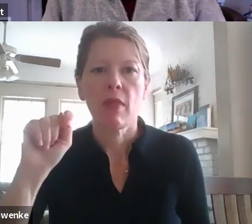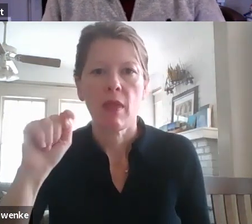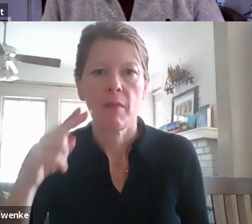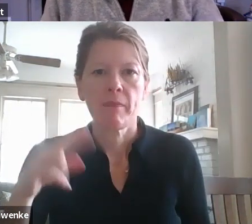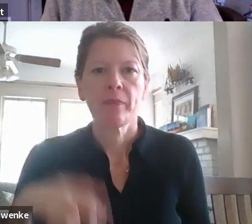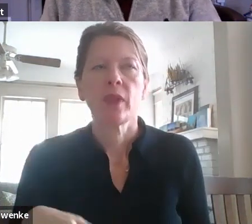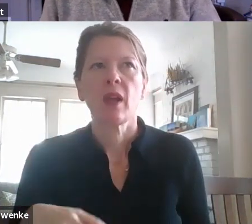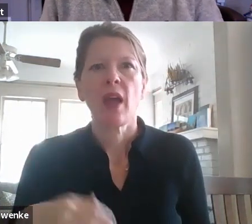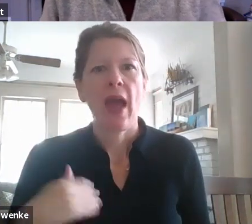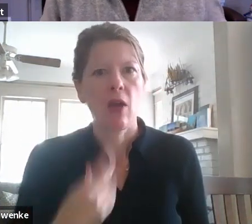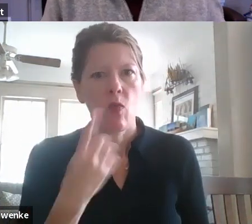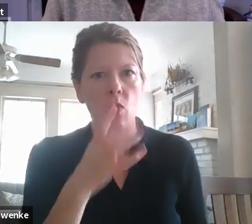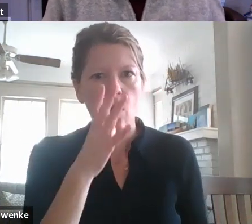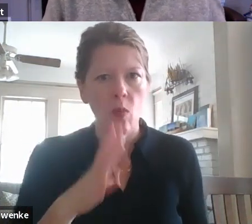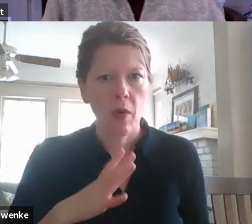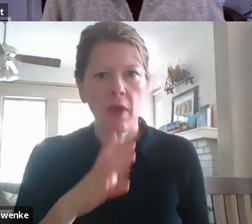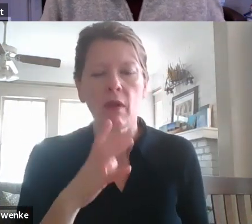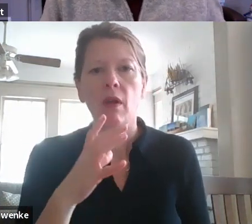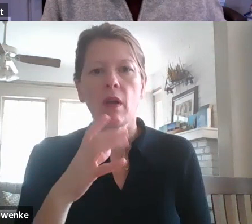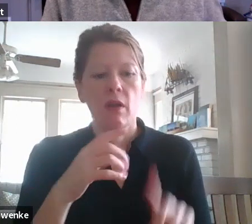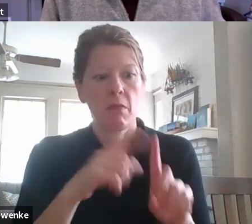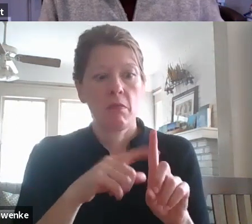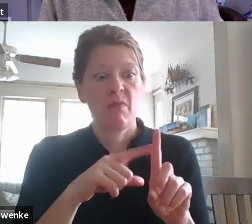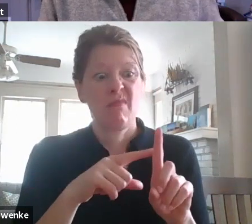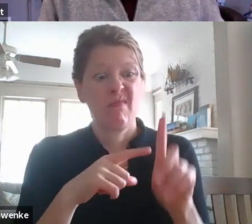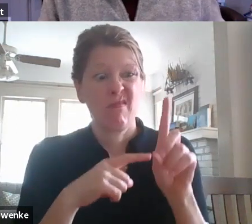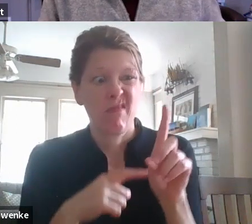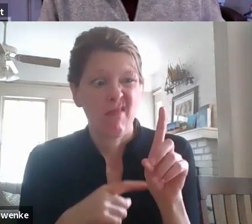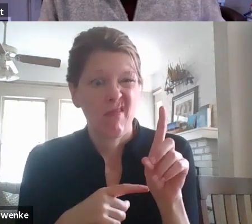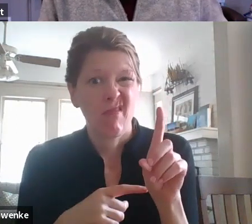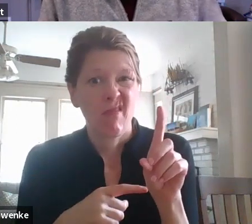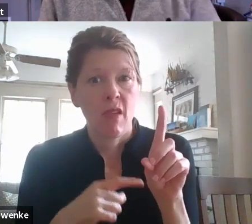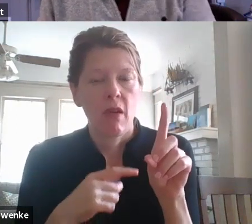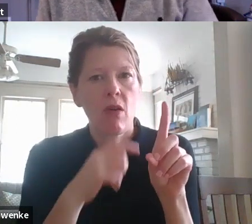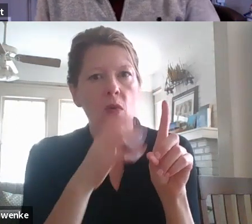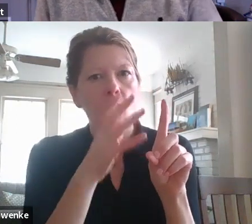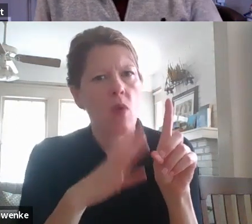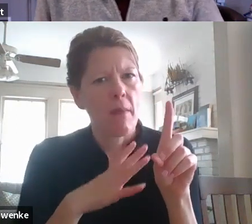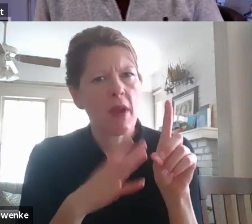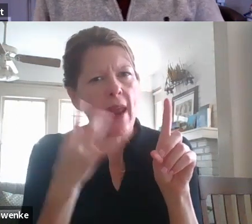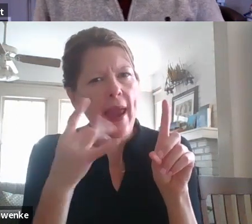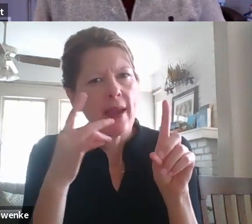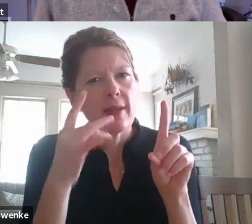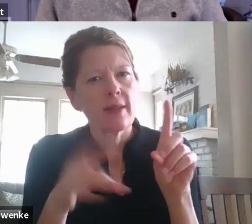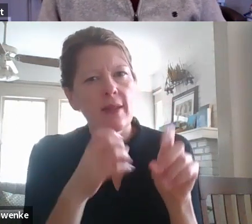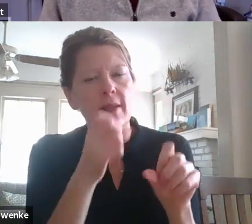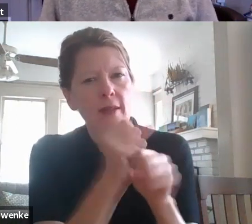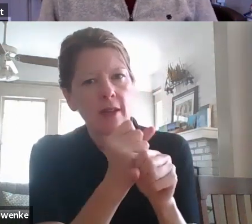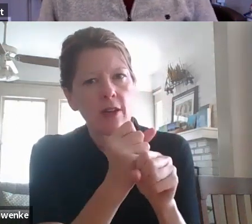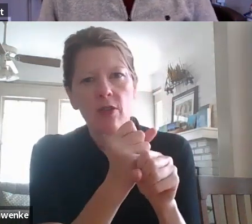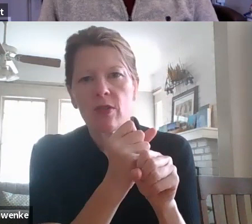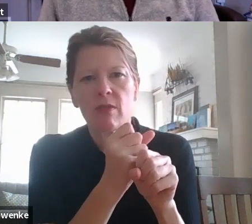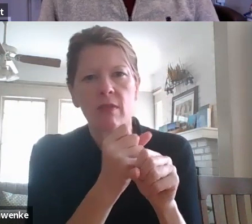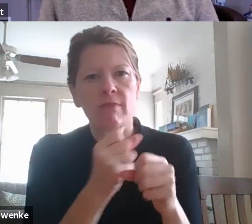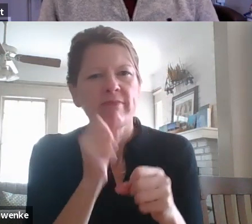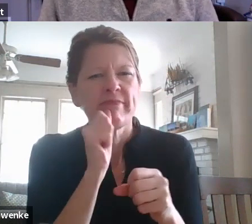crippled her for 18 years. She was bent over and was quite unable to stand up straight.